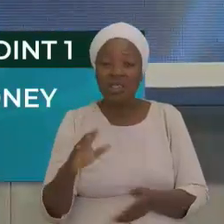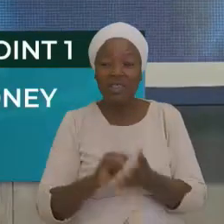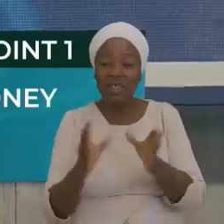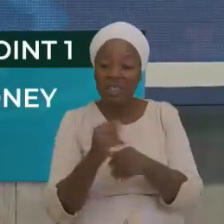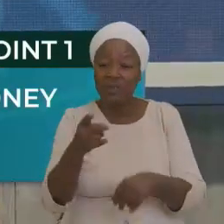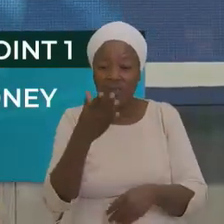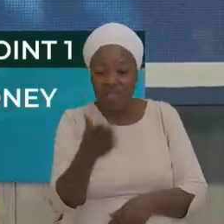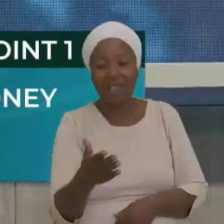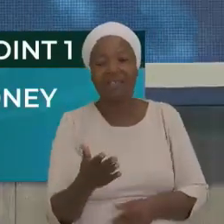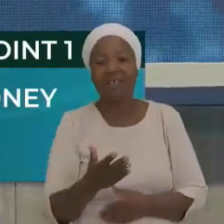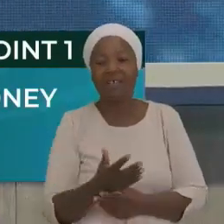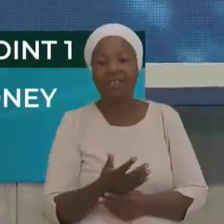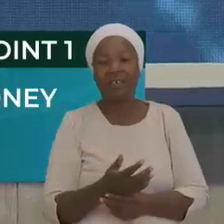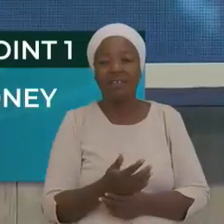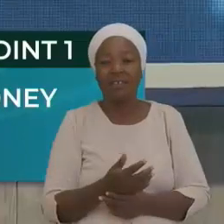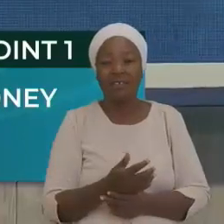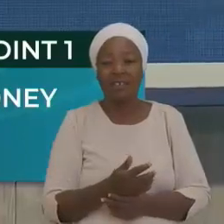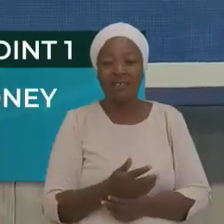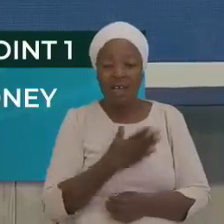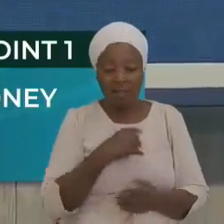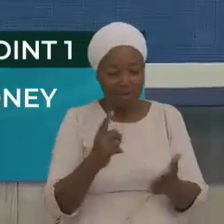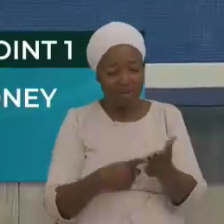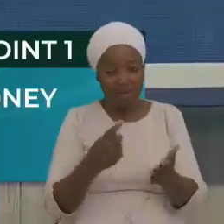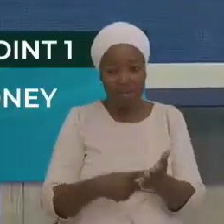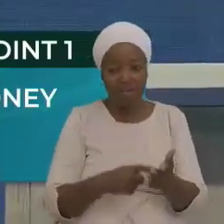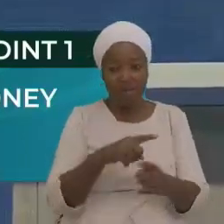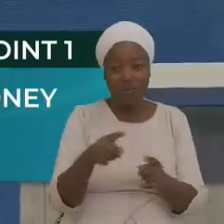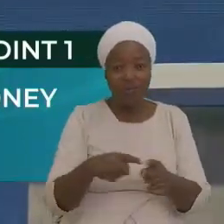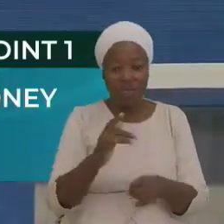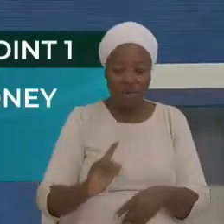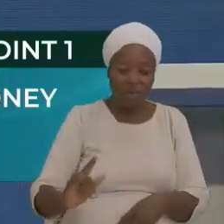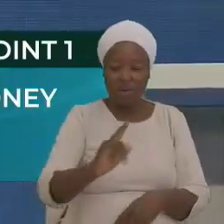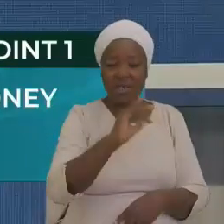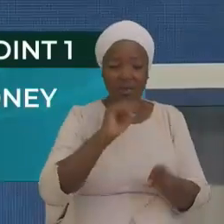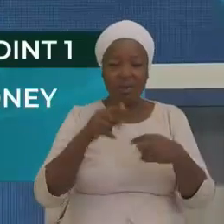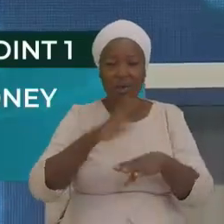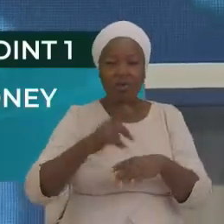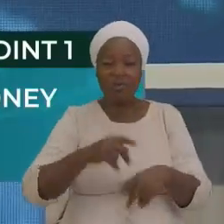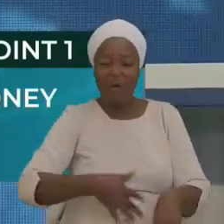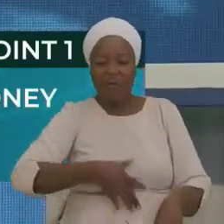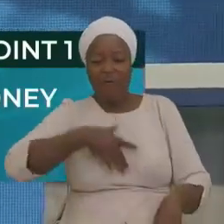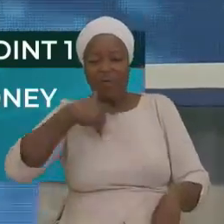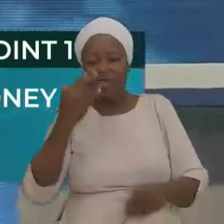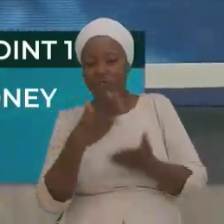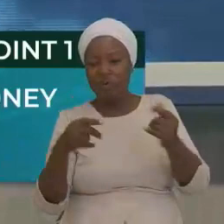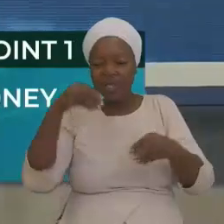there. And sometimes when the plane is going up, you feel something inside you.